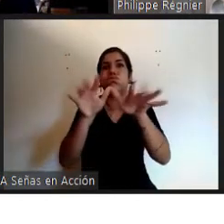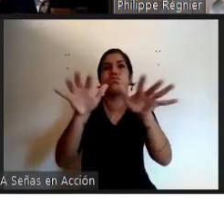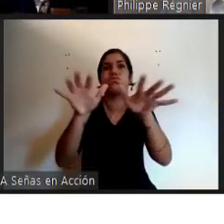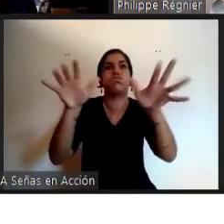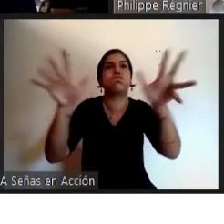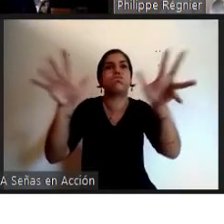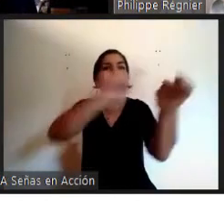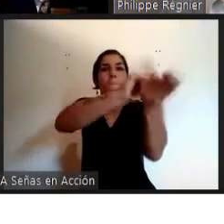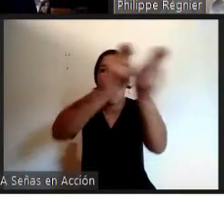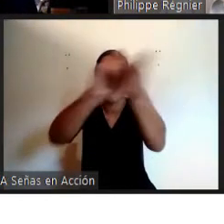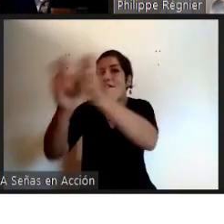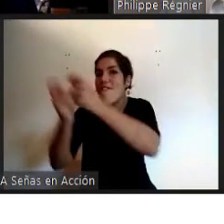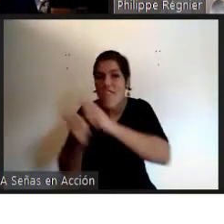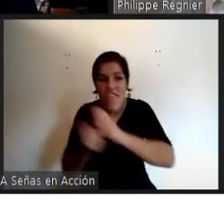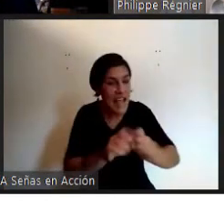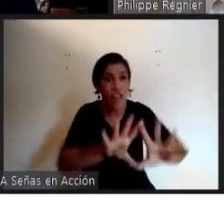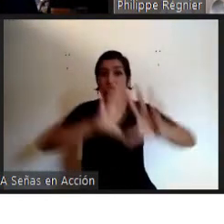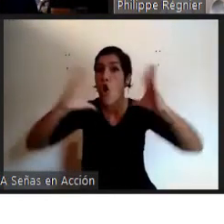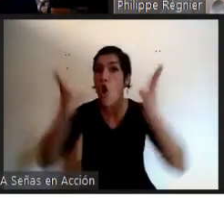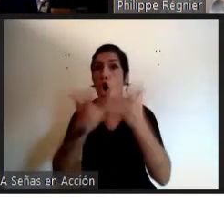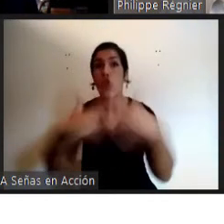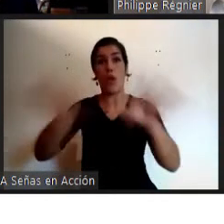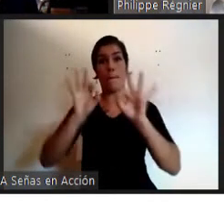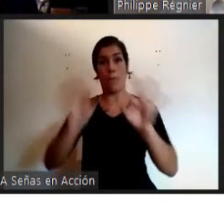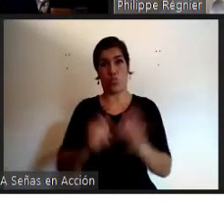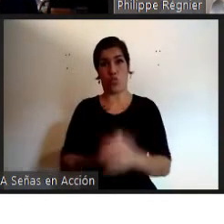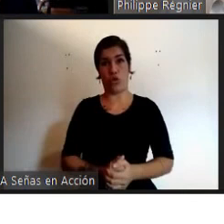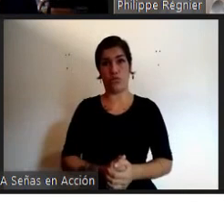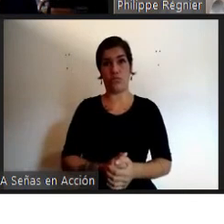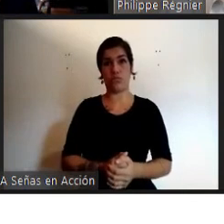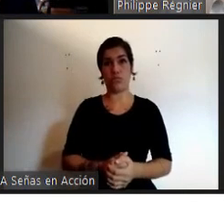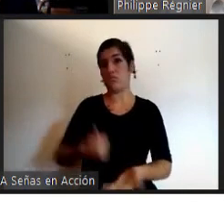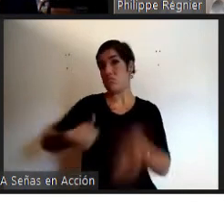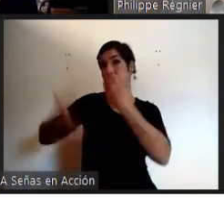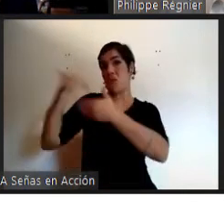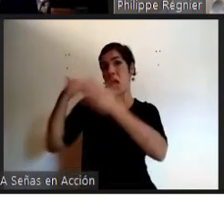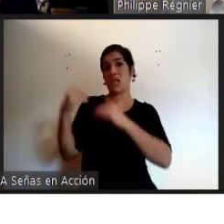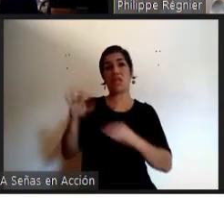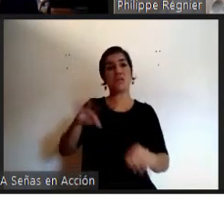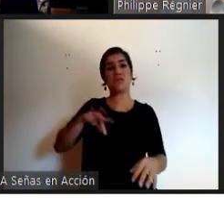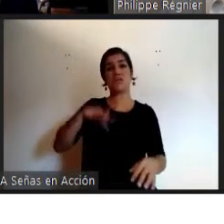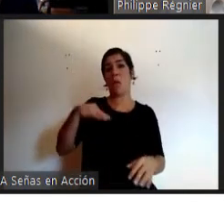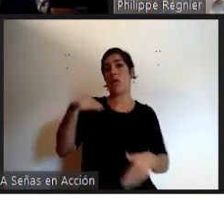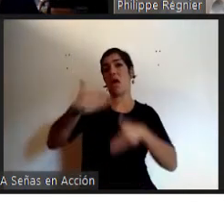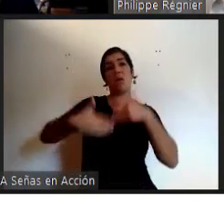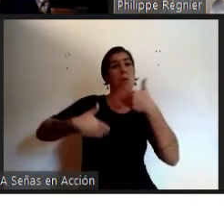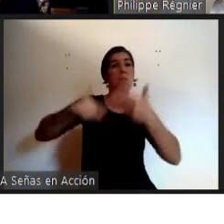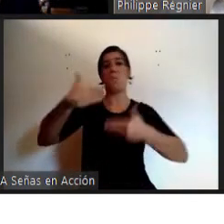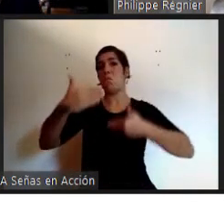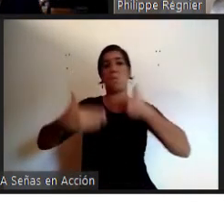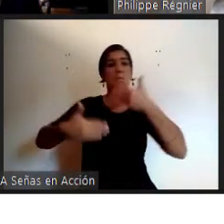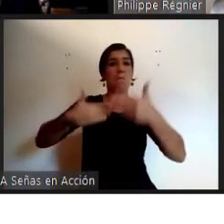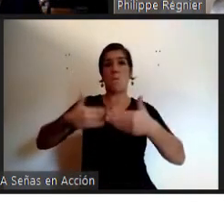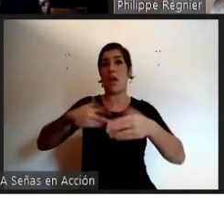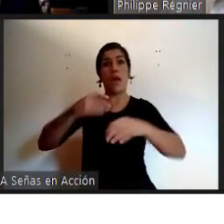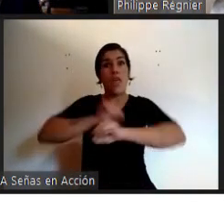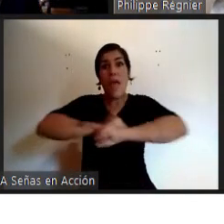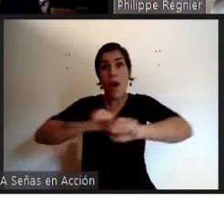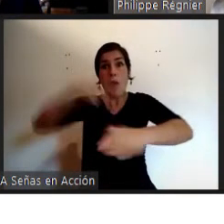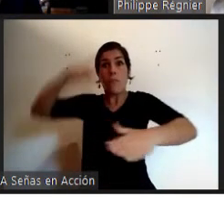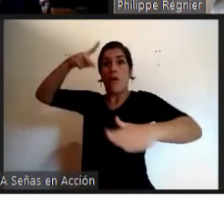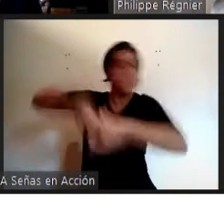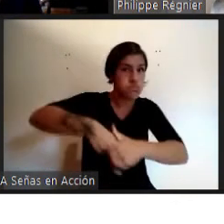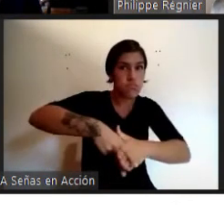some radical change, some disruption, has gave as a result an experience